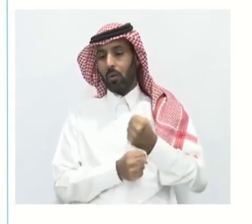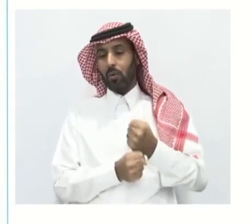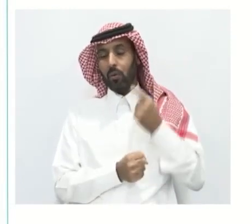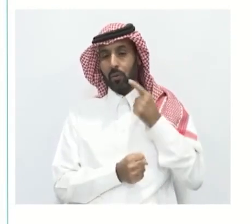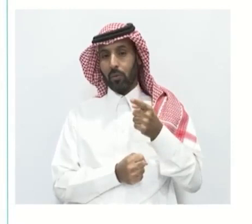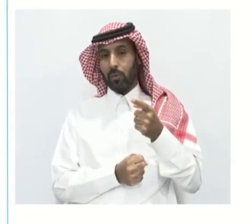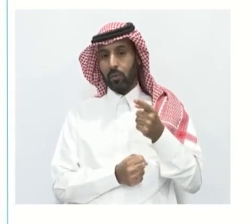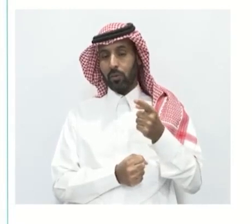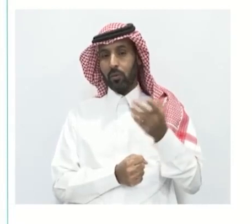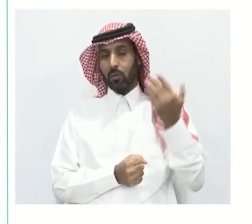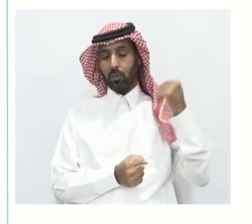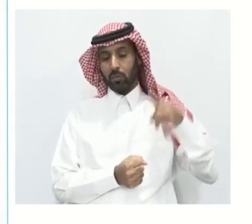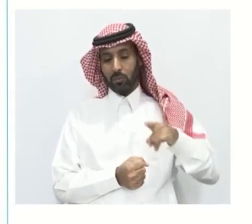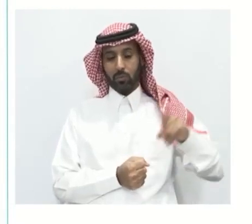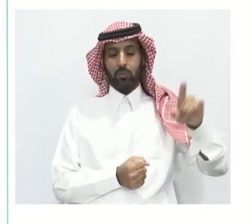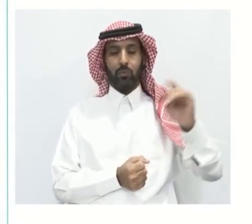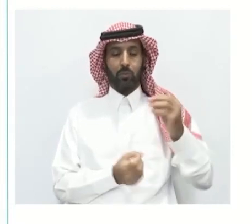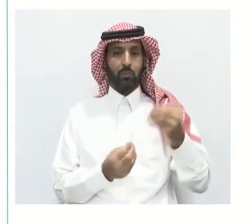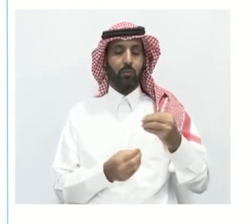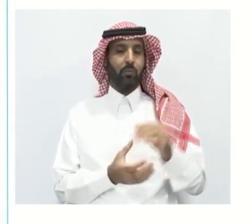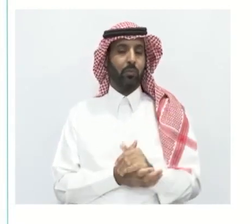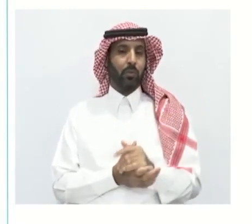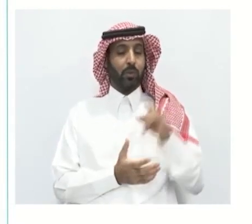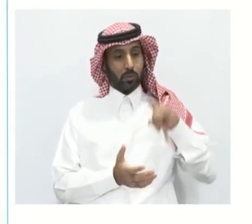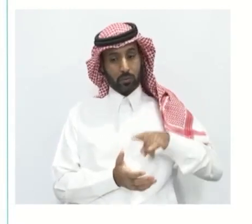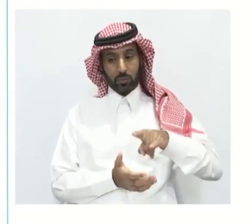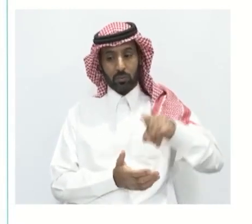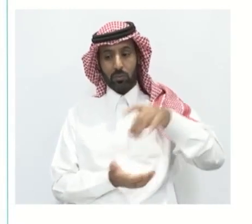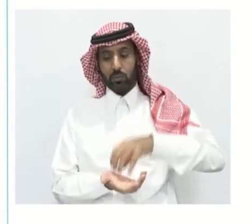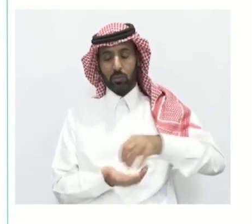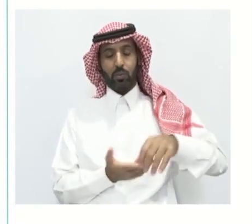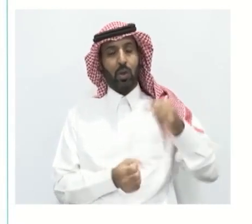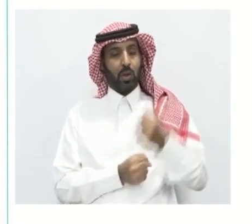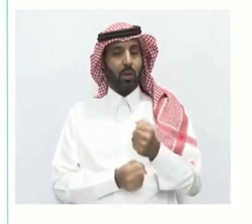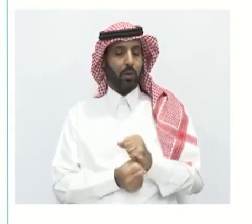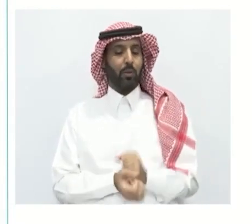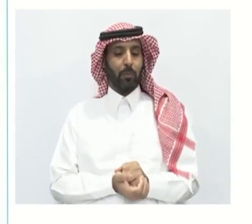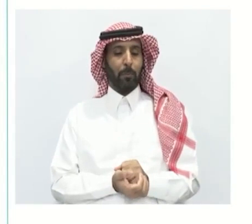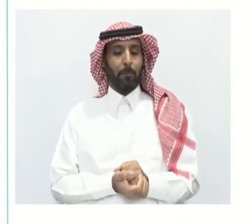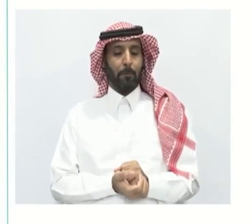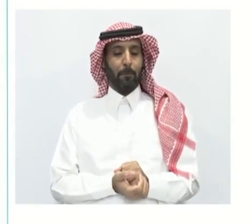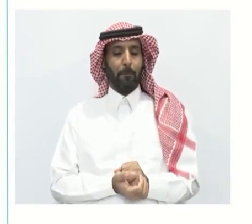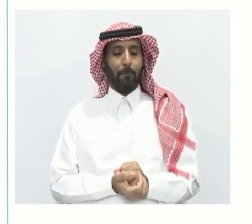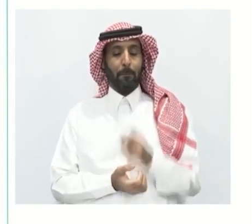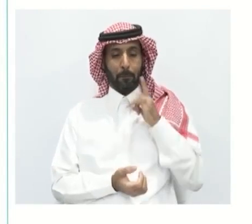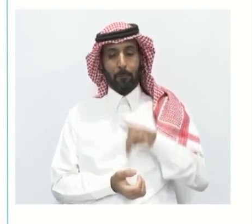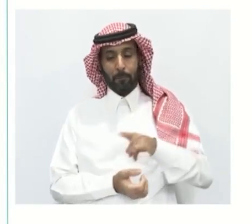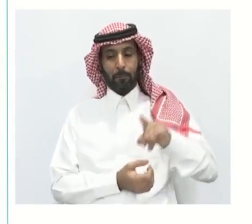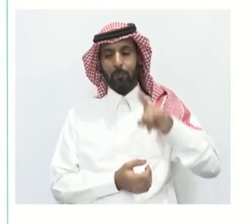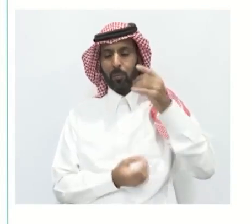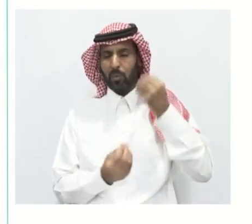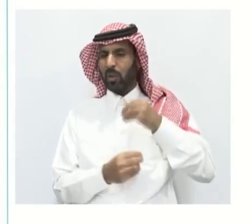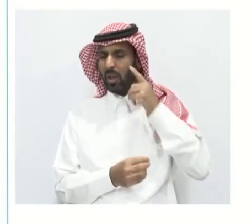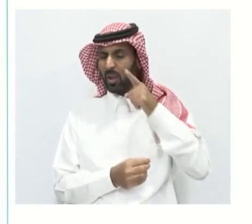Did you used to travel? So he's asking about a verb here, traveling. Did you used to travel a